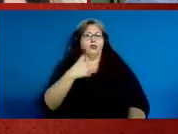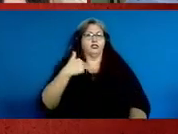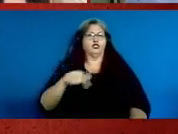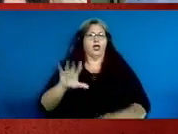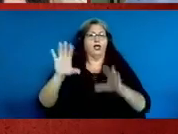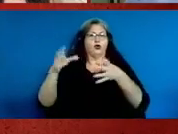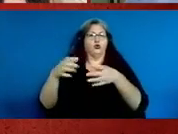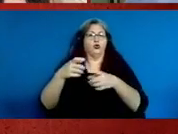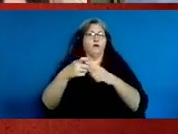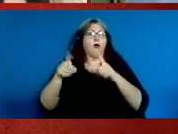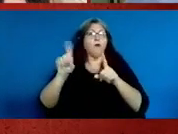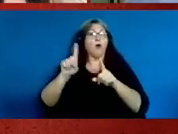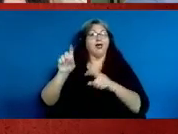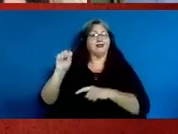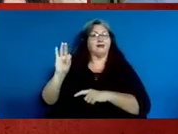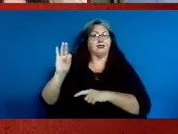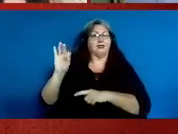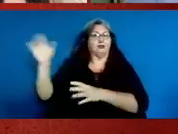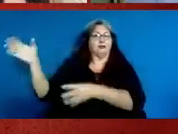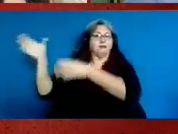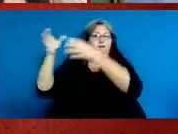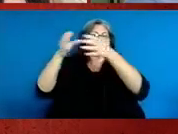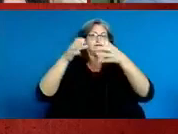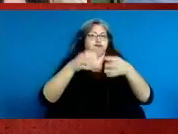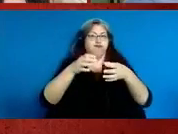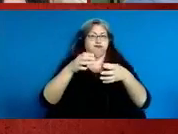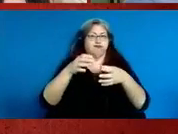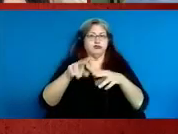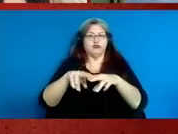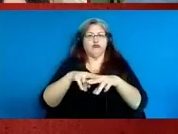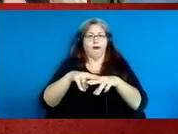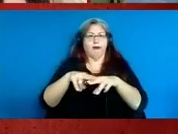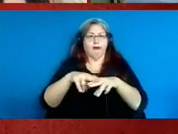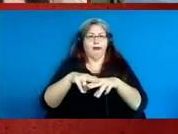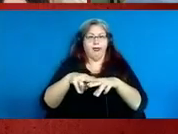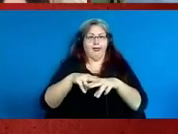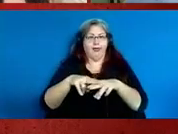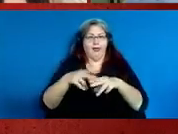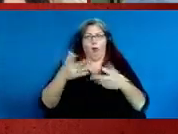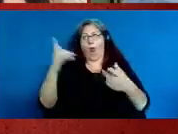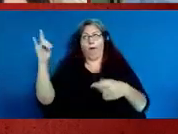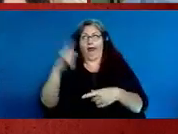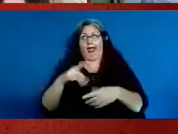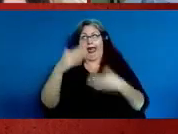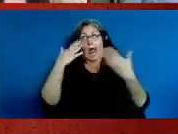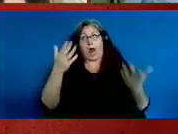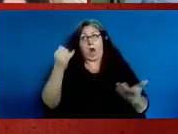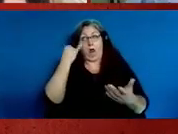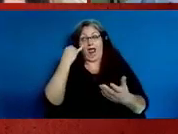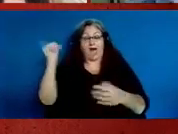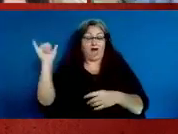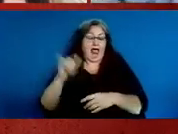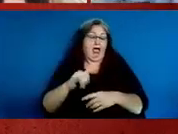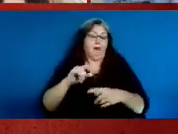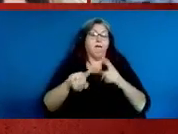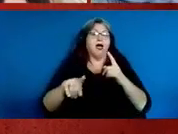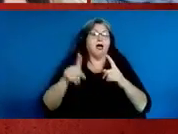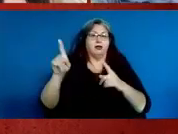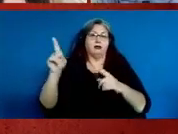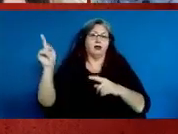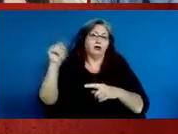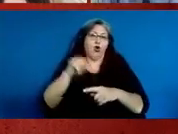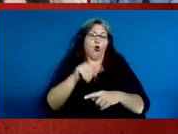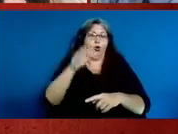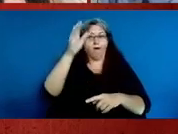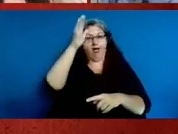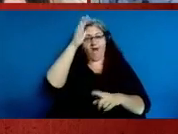San Francisco, and they have to travel by train. Wow. I don't know by plane if they fly or not, but all the way to my father's